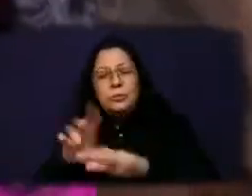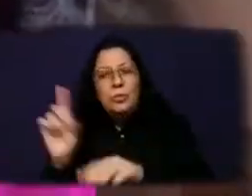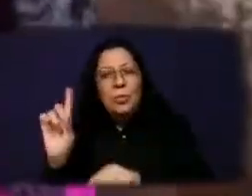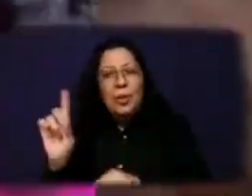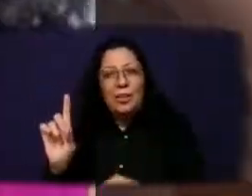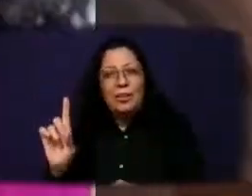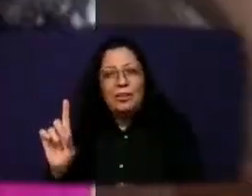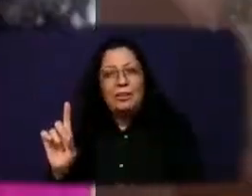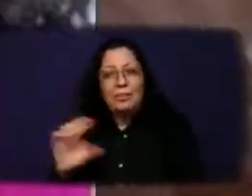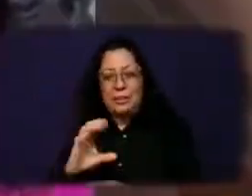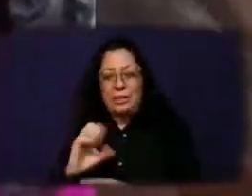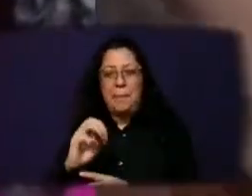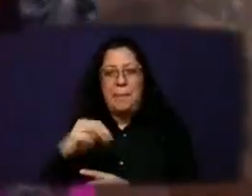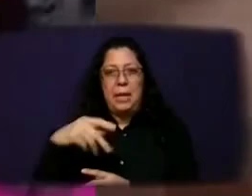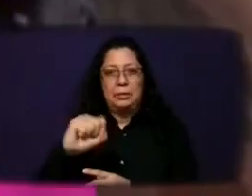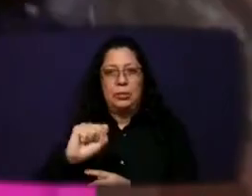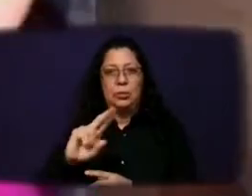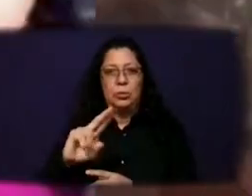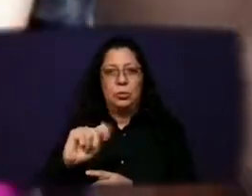Tempasuchi,